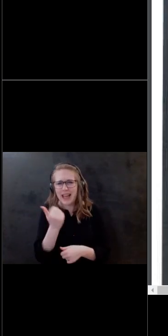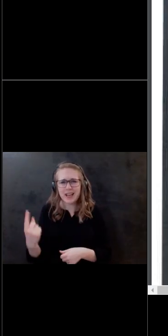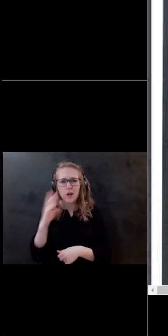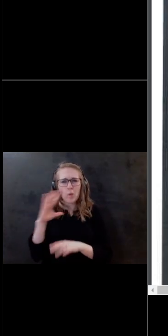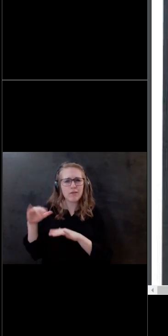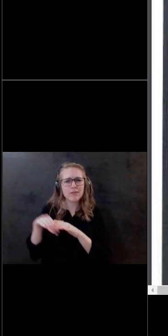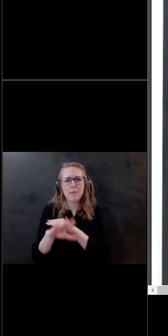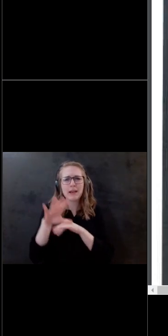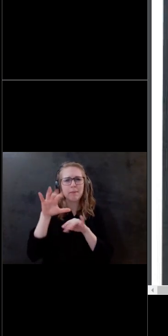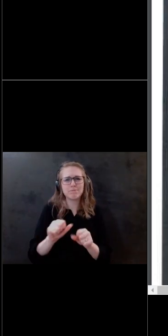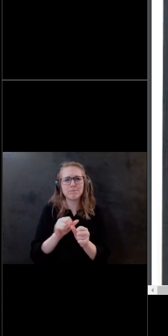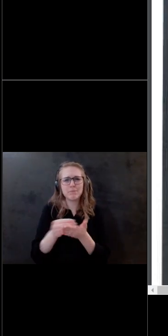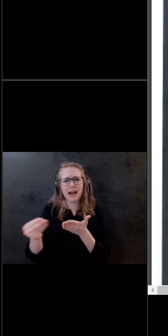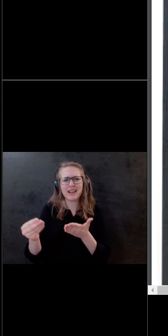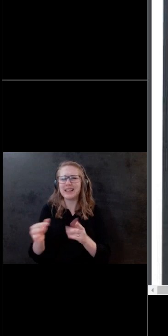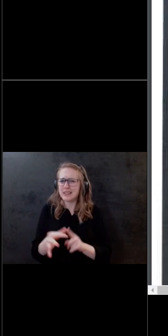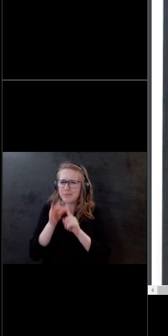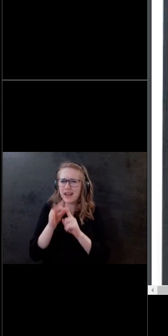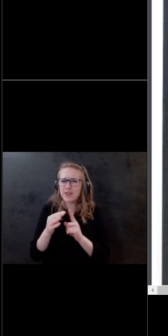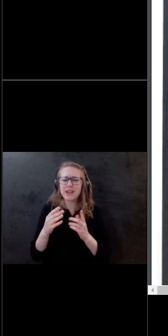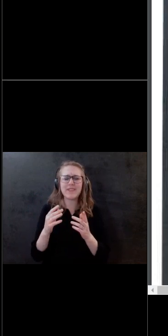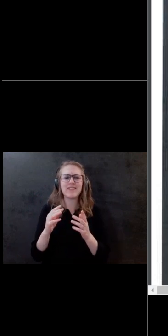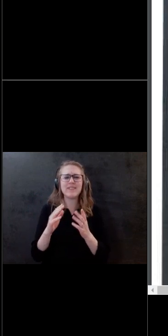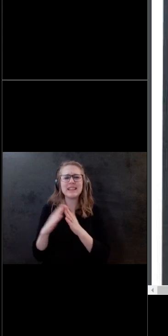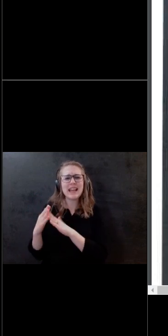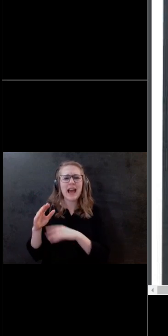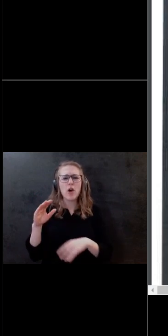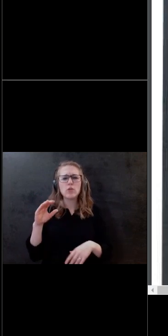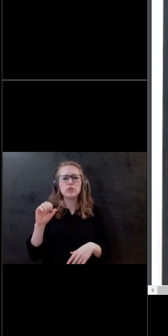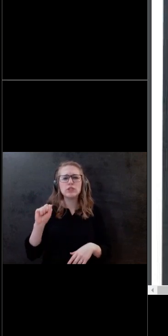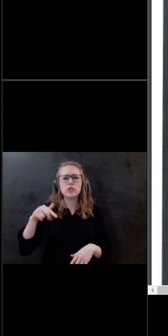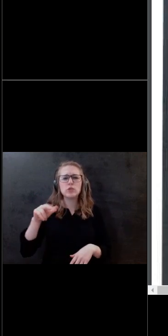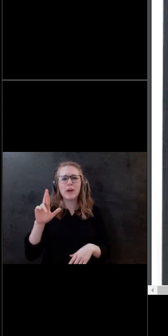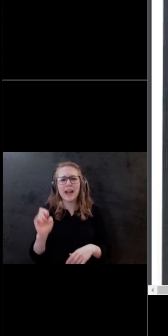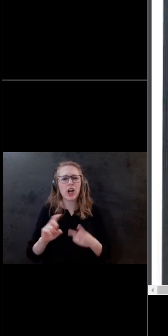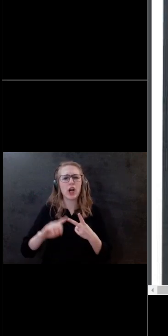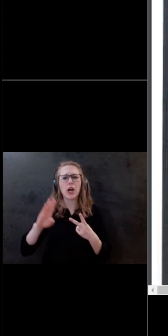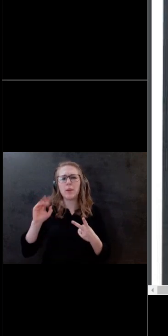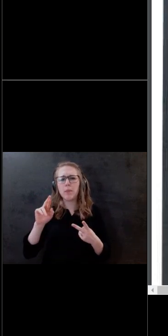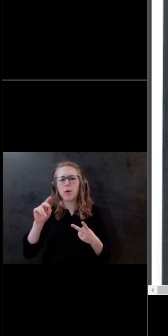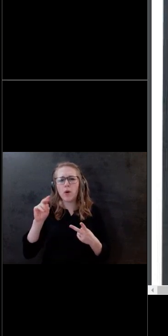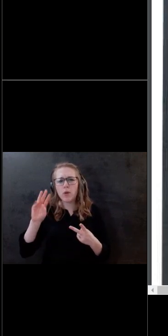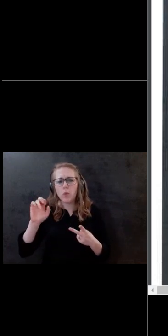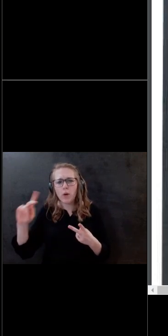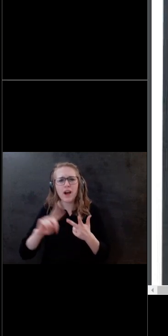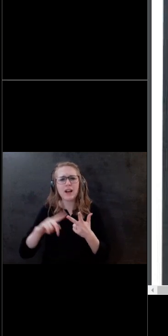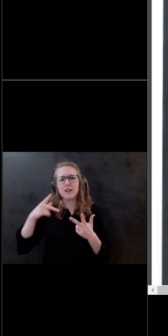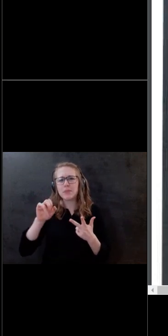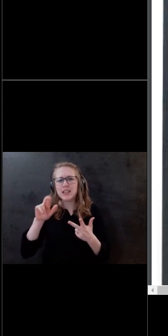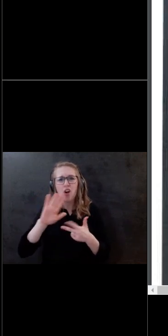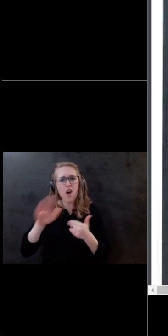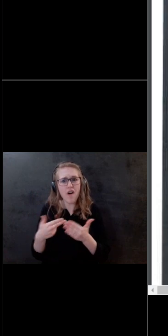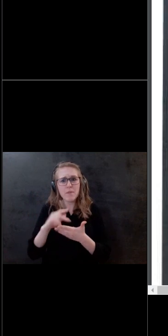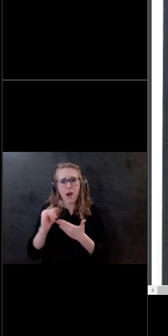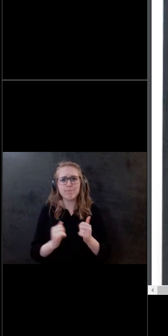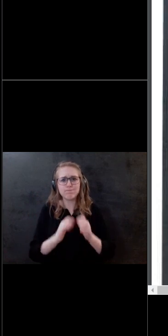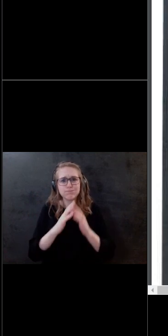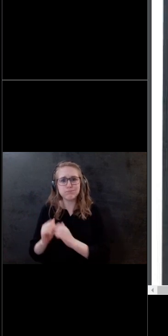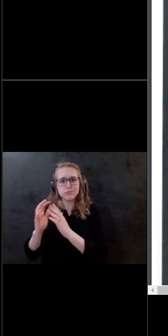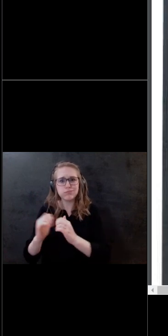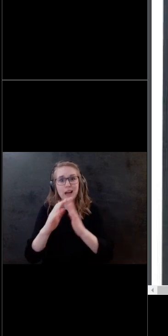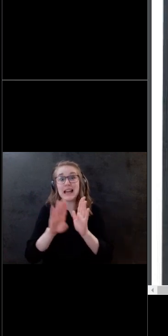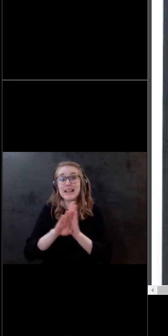and buy, especially when we have Town Square going up, Boardwalk, the Pierce. I mean, all these projects are going up. Developers